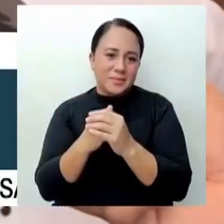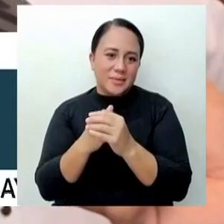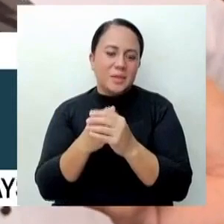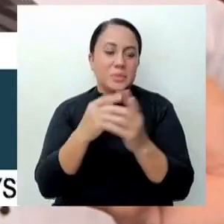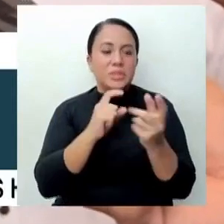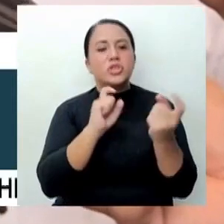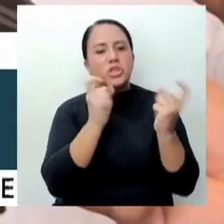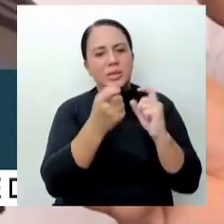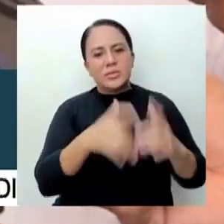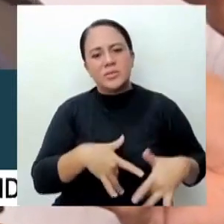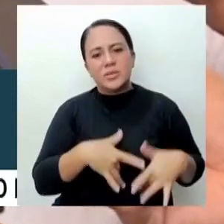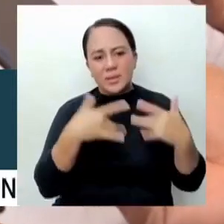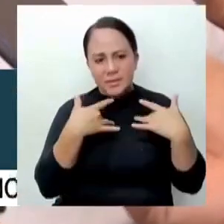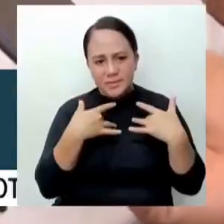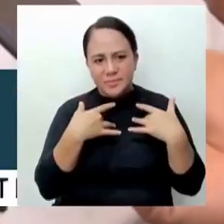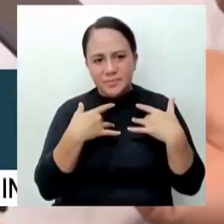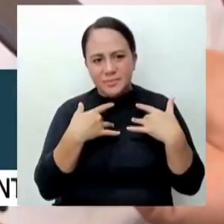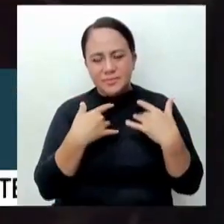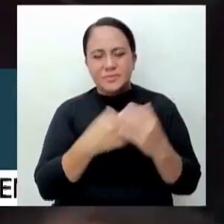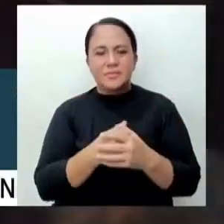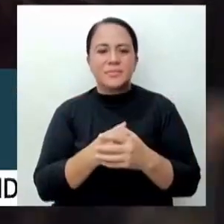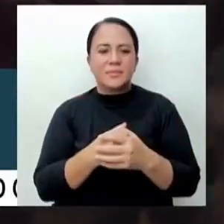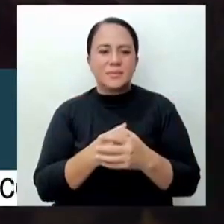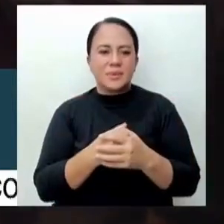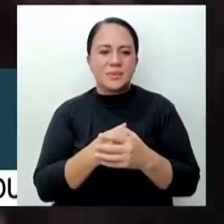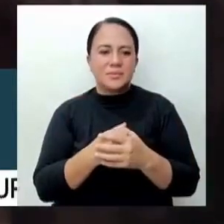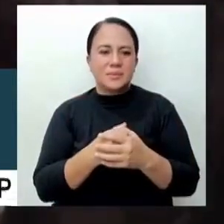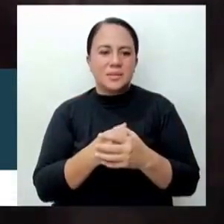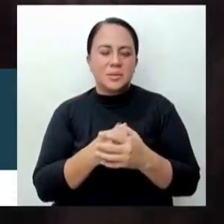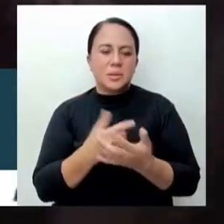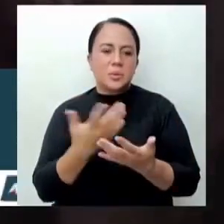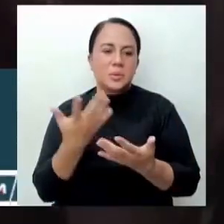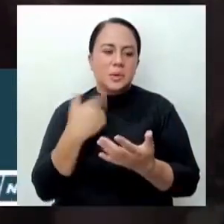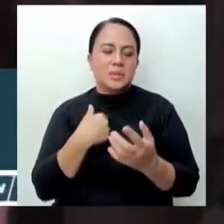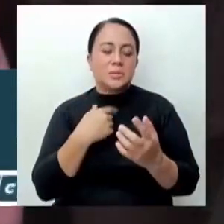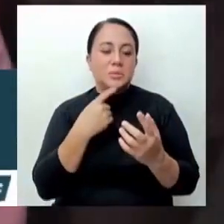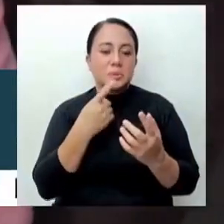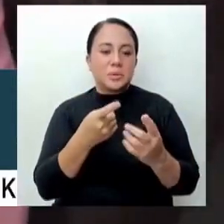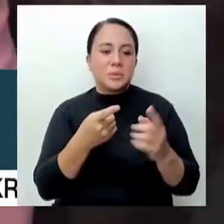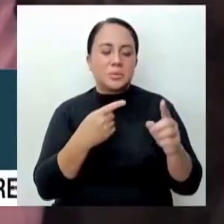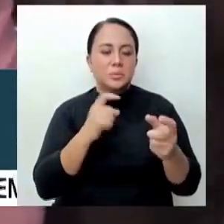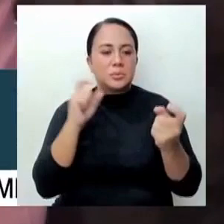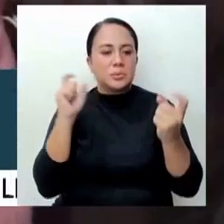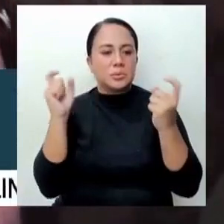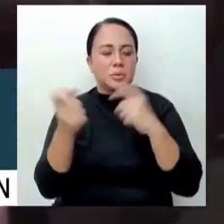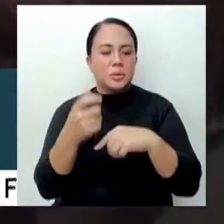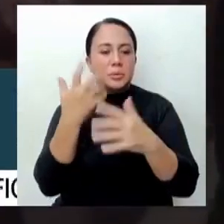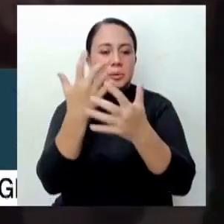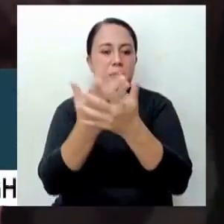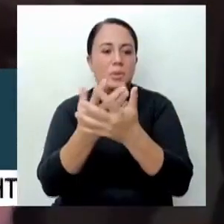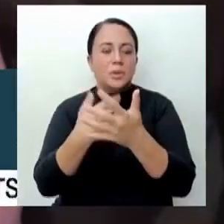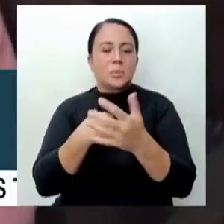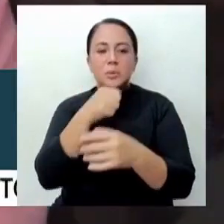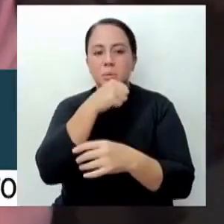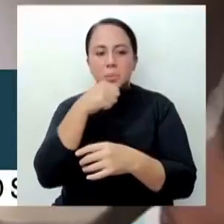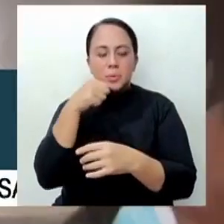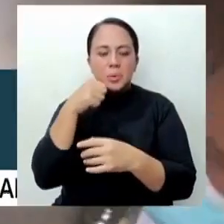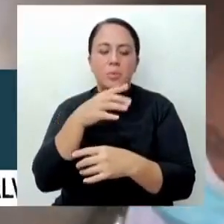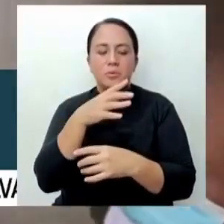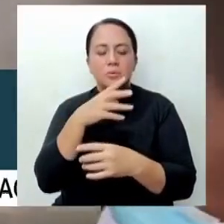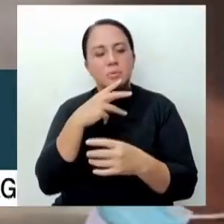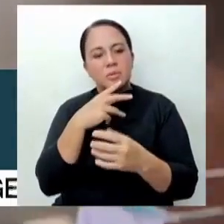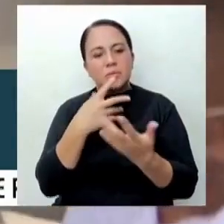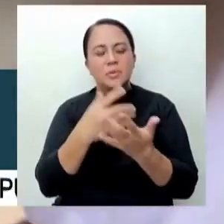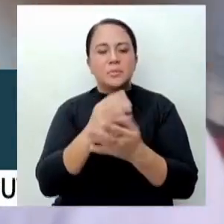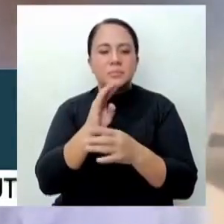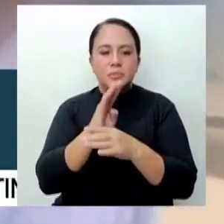buhay. Fermina, the Bucor earlier said it is planning to convert its prison into agriculture, aquatic, industrial, and food